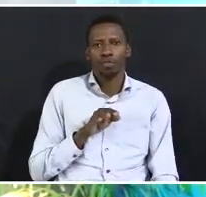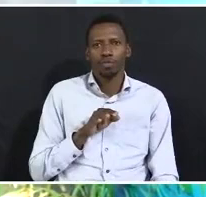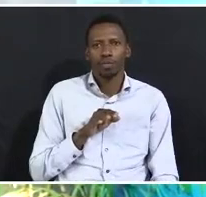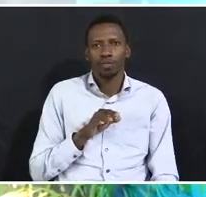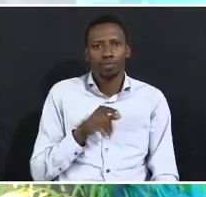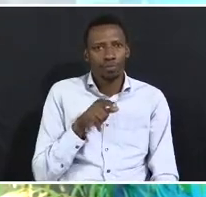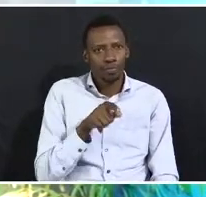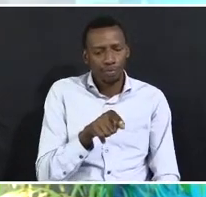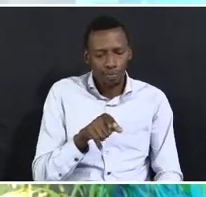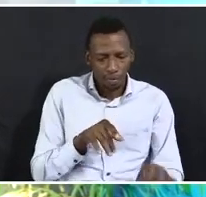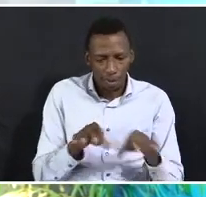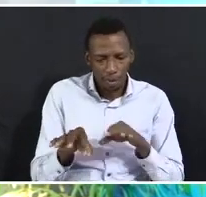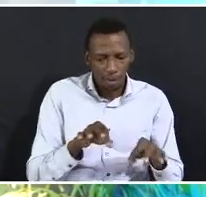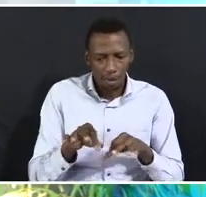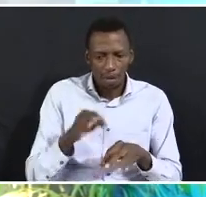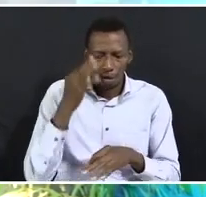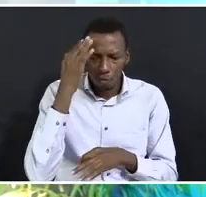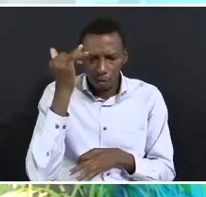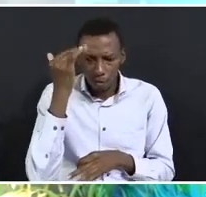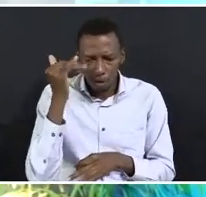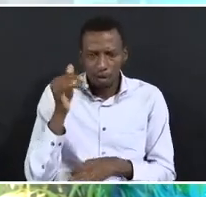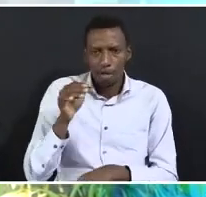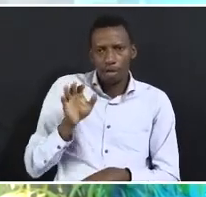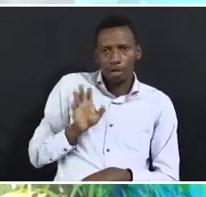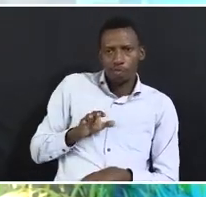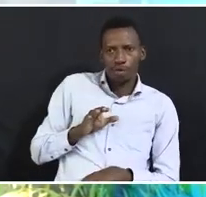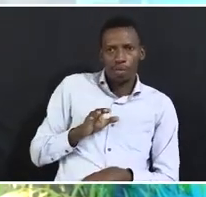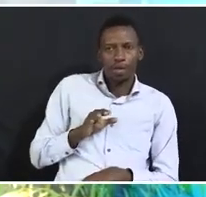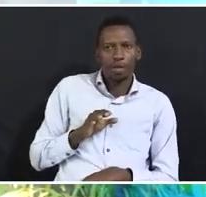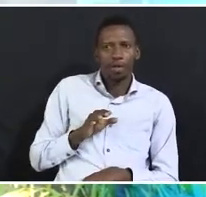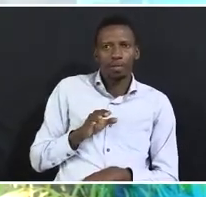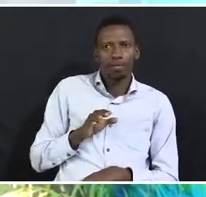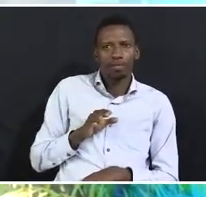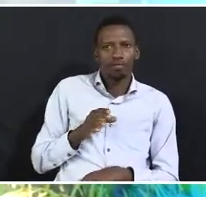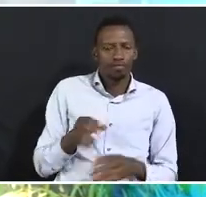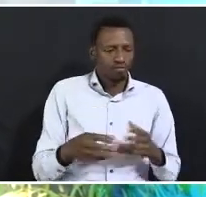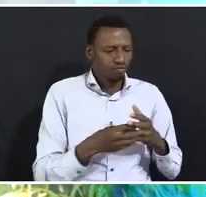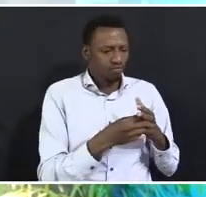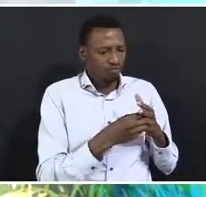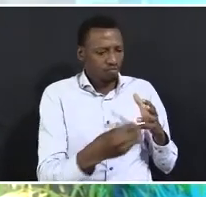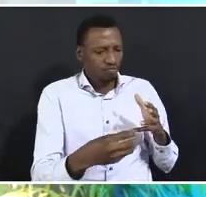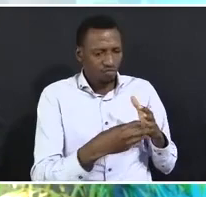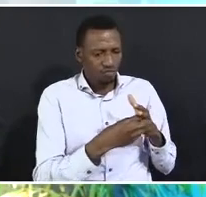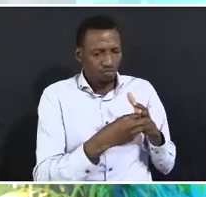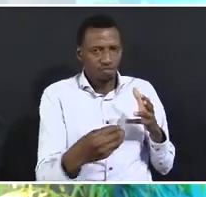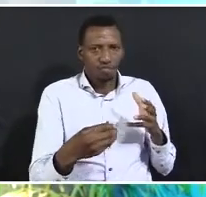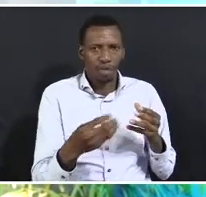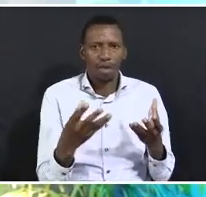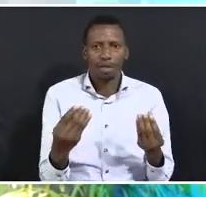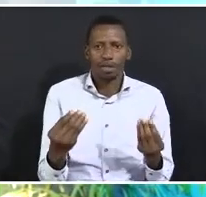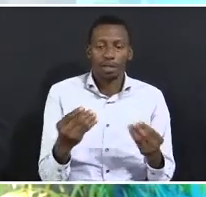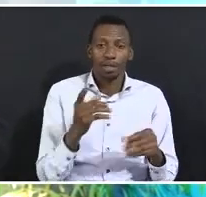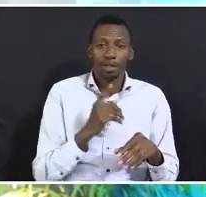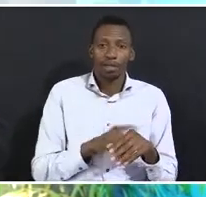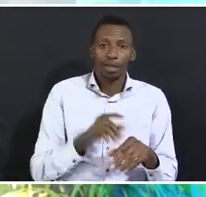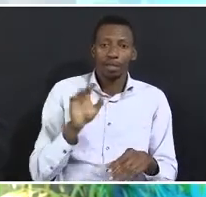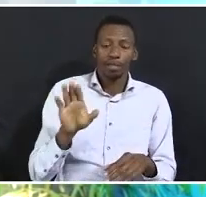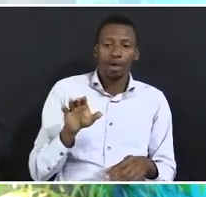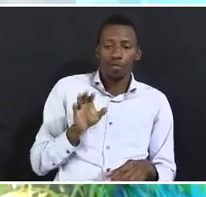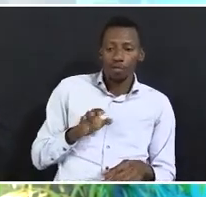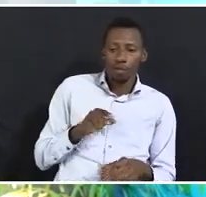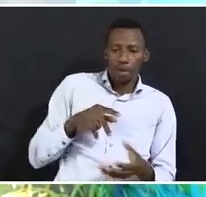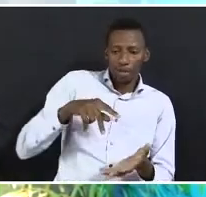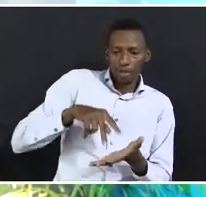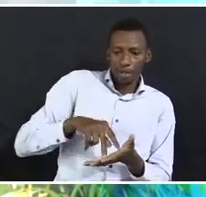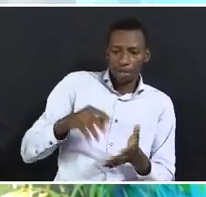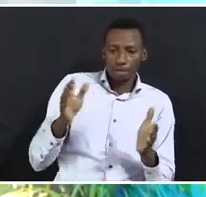And this explains why women were divorced in the Jewish culture easily. When your woman is standing with someone along